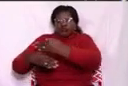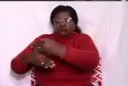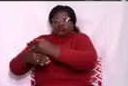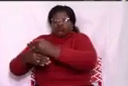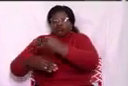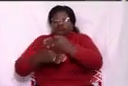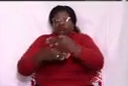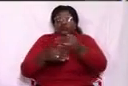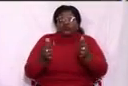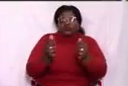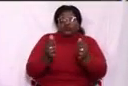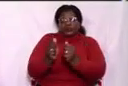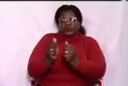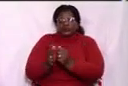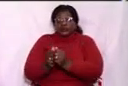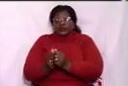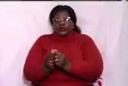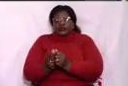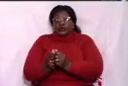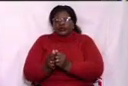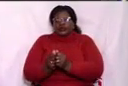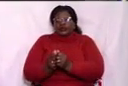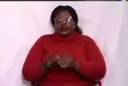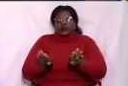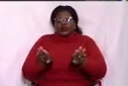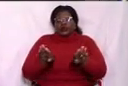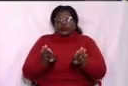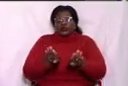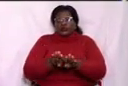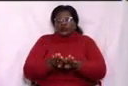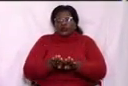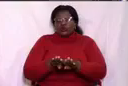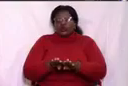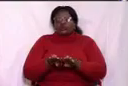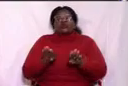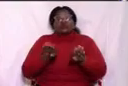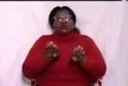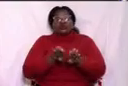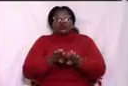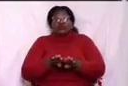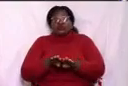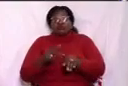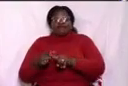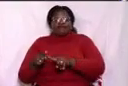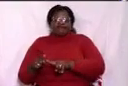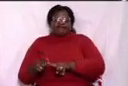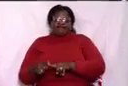which is a jute material, to make some eco-friendly shopper bags as well.